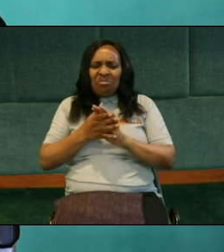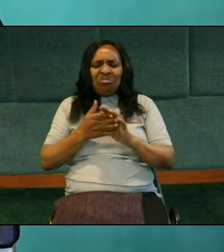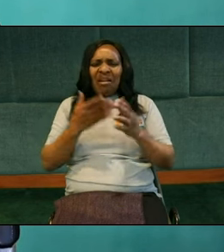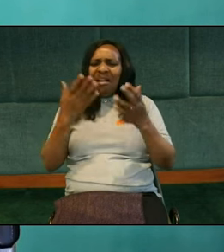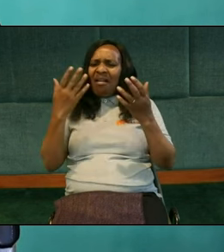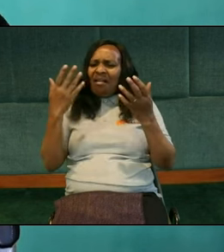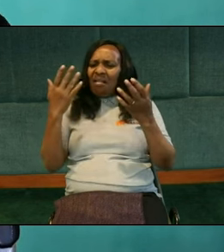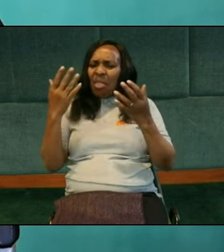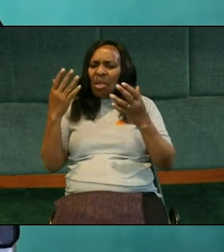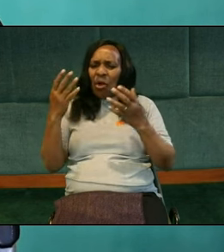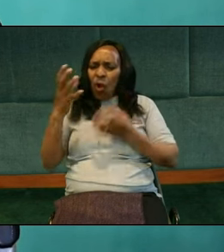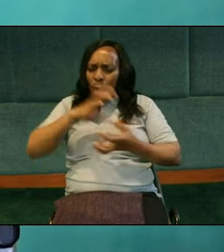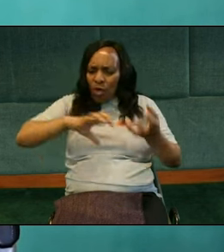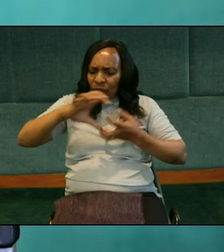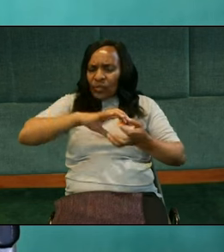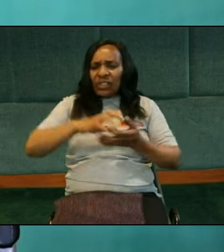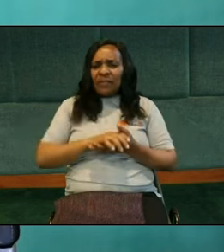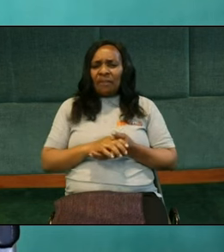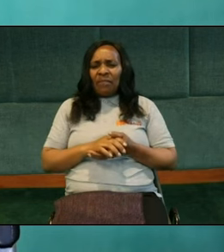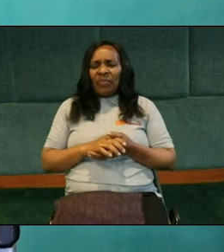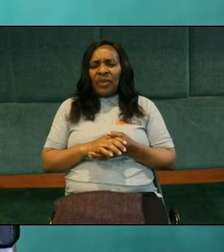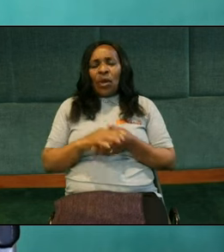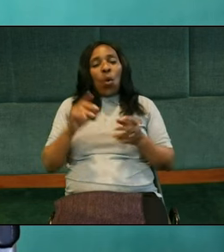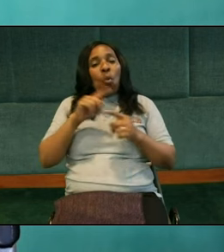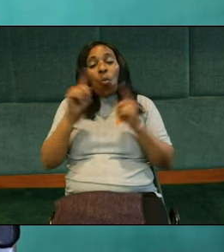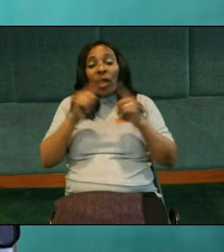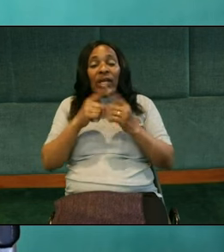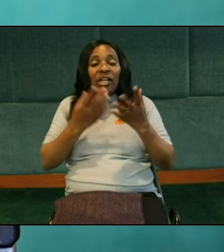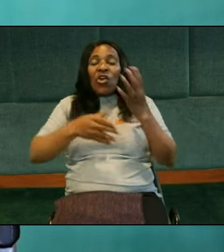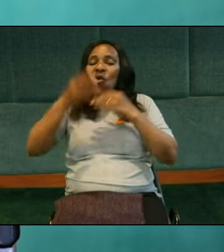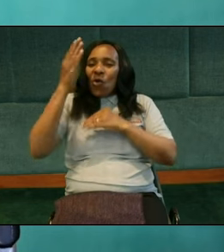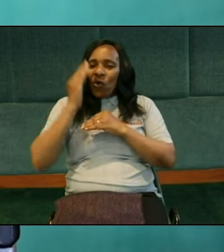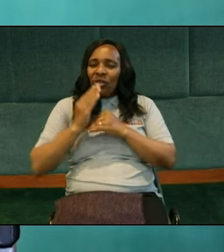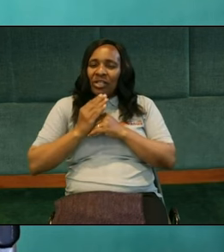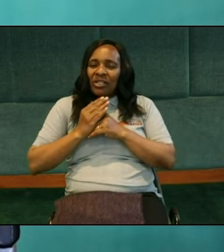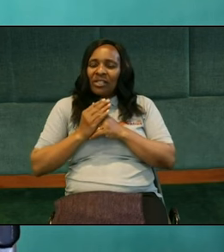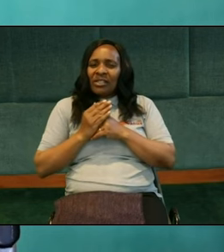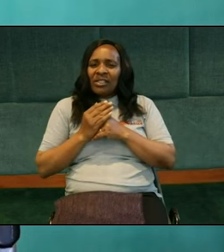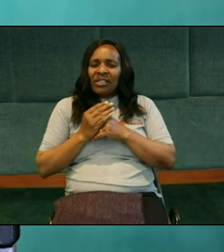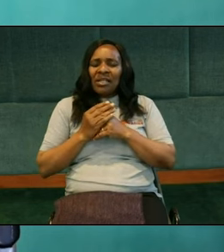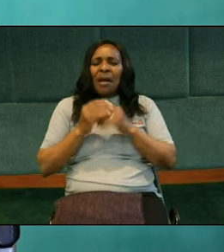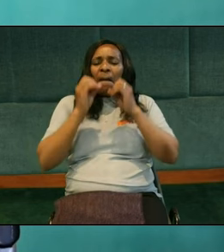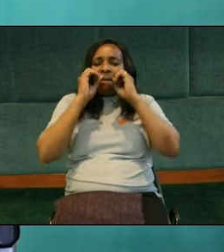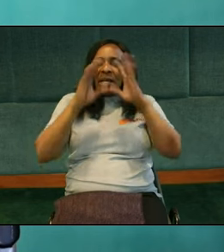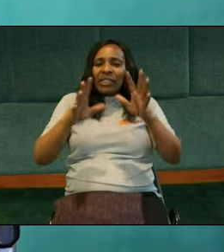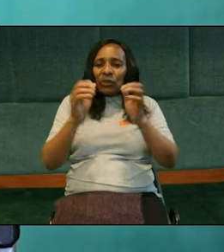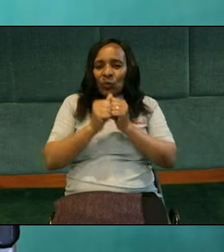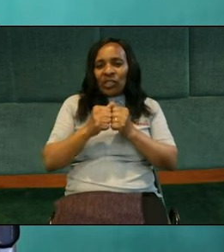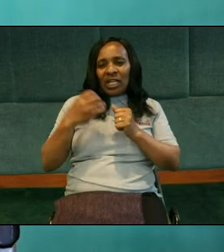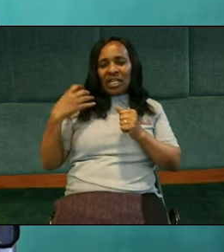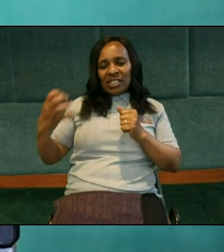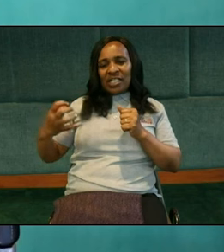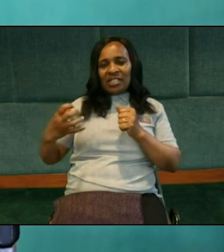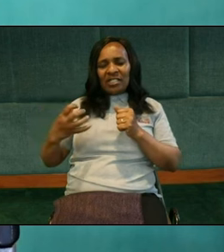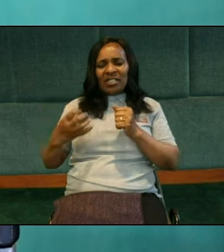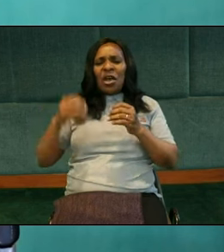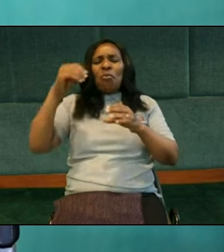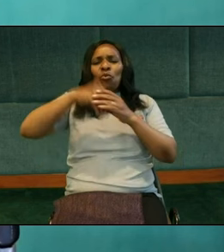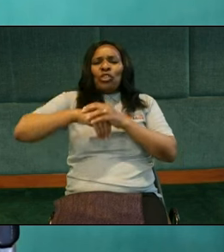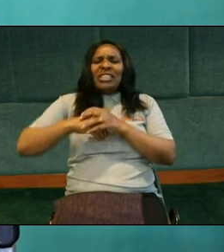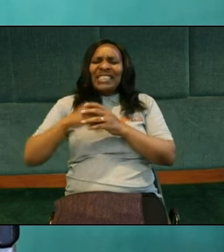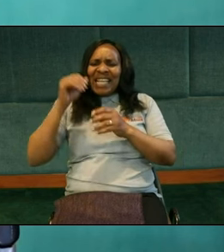me, he became dizzy when God blessed him with riches and he started putting